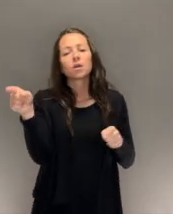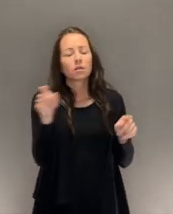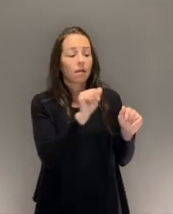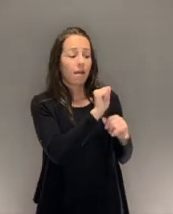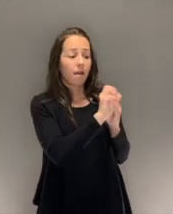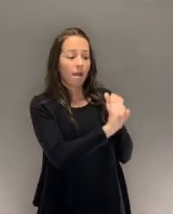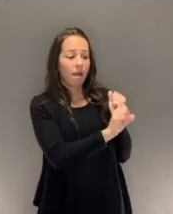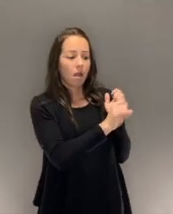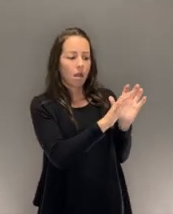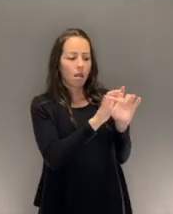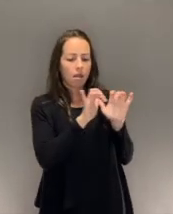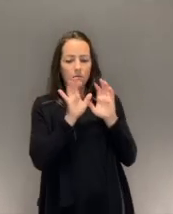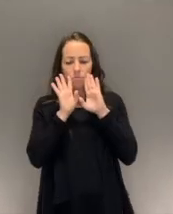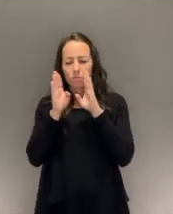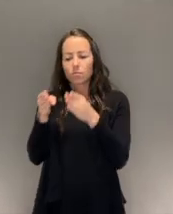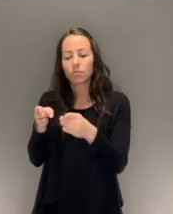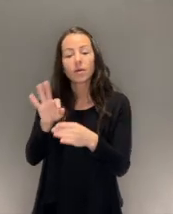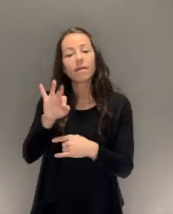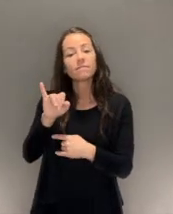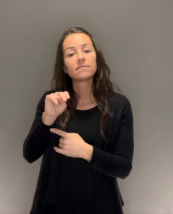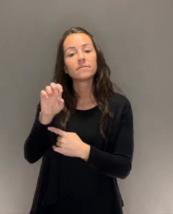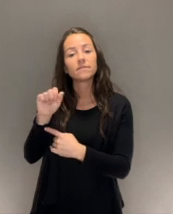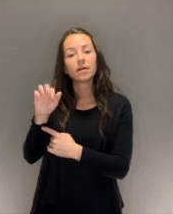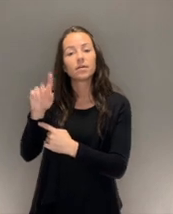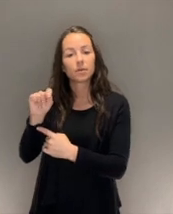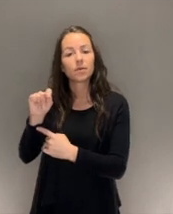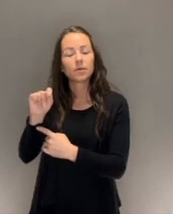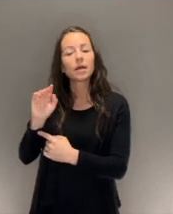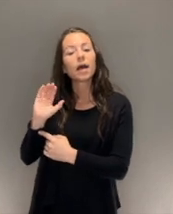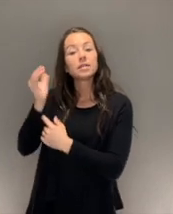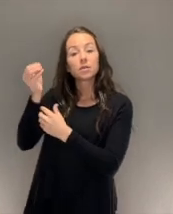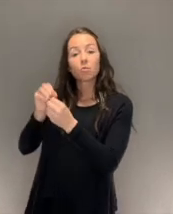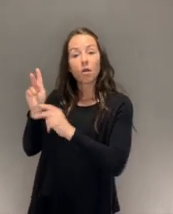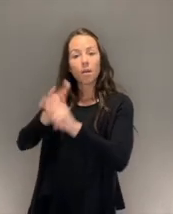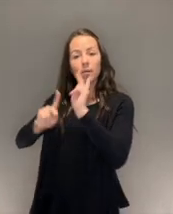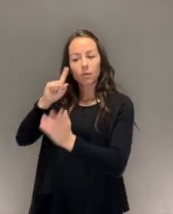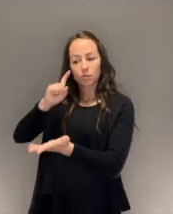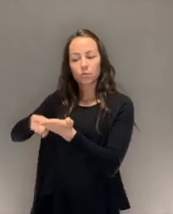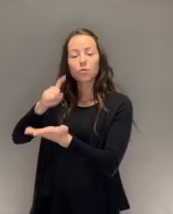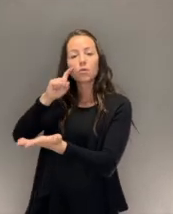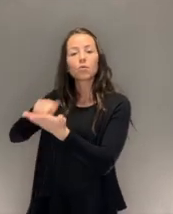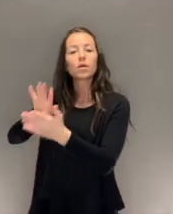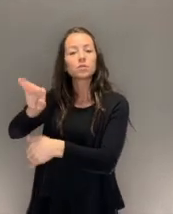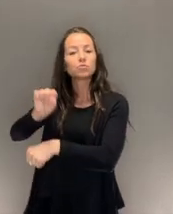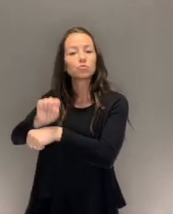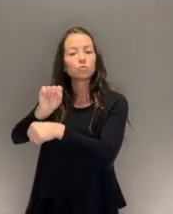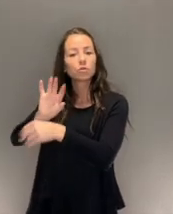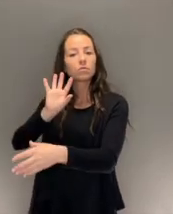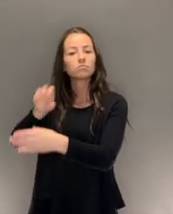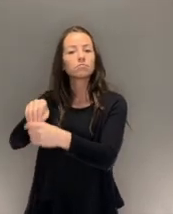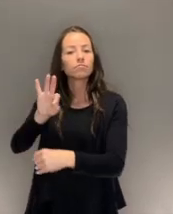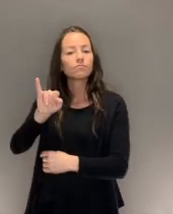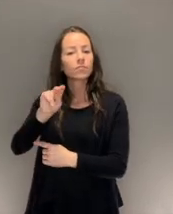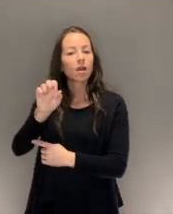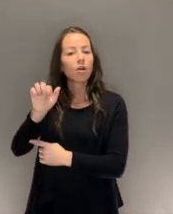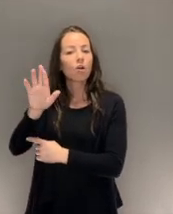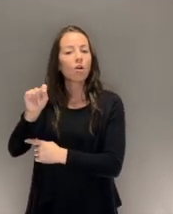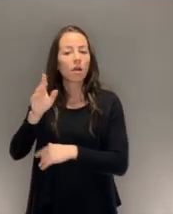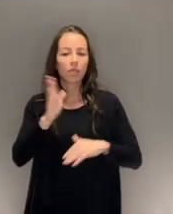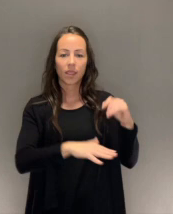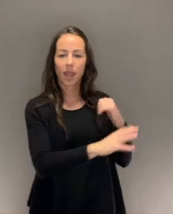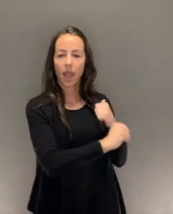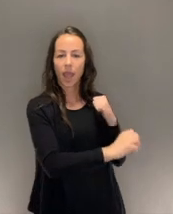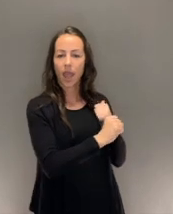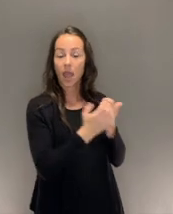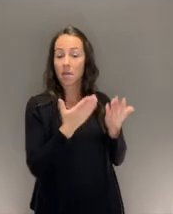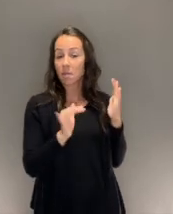seek more recognition for what he did in the fine art world, and that is predominantly why he seems to have